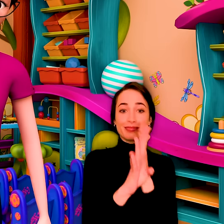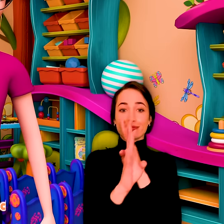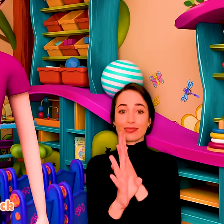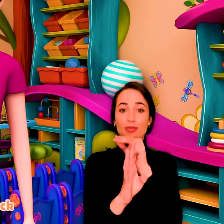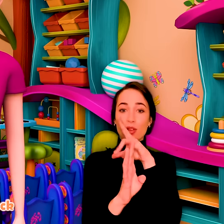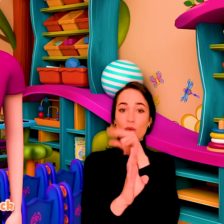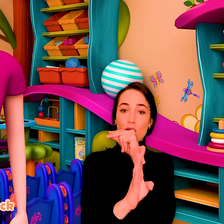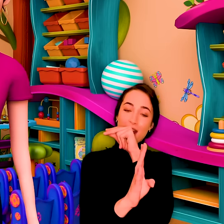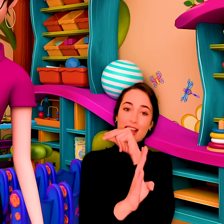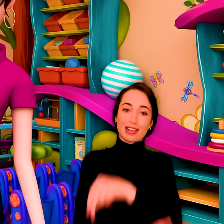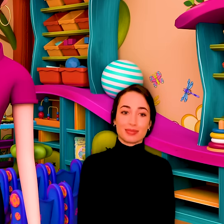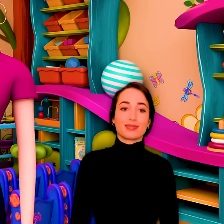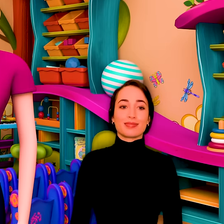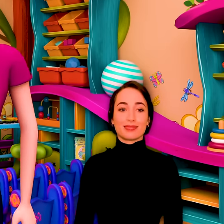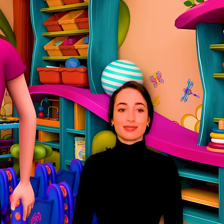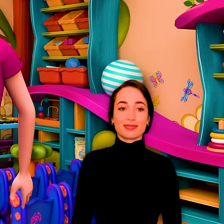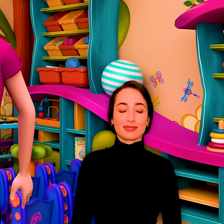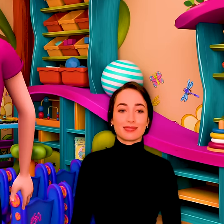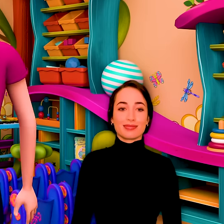otters with a quack